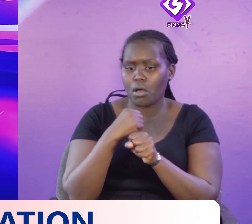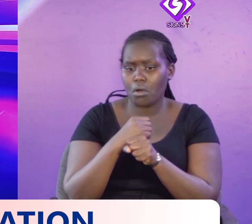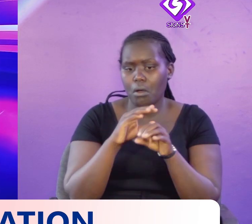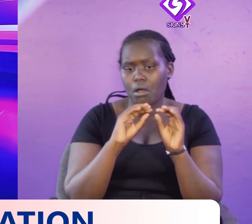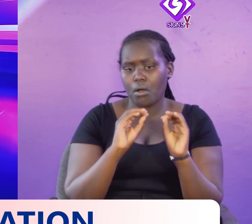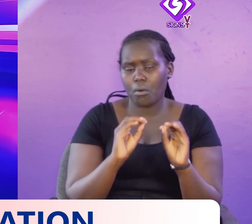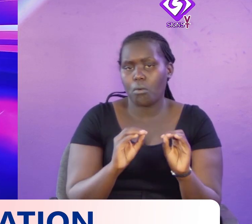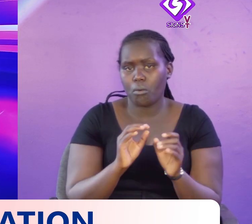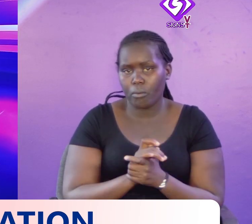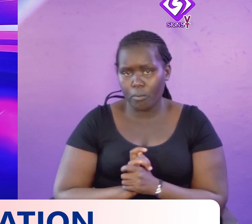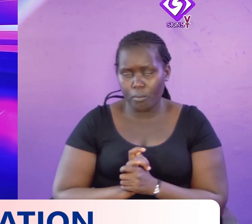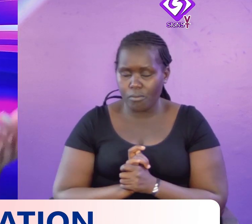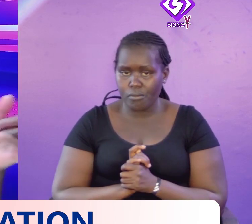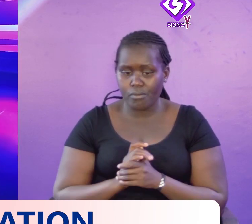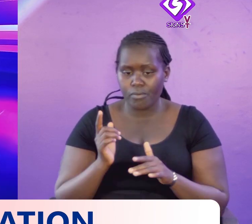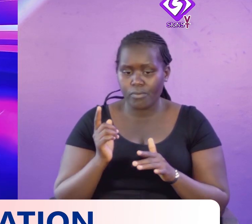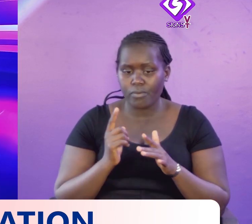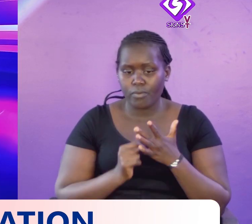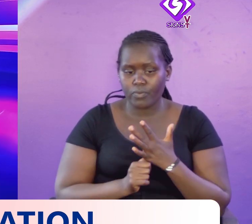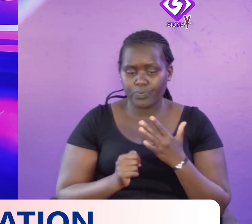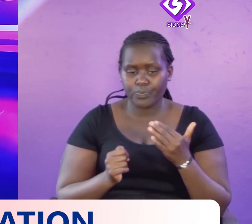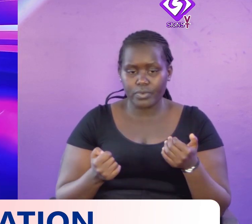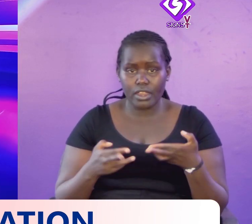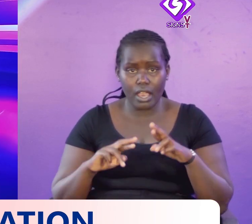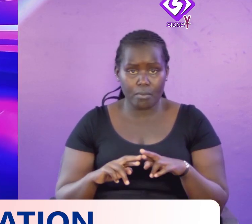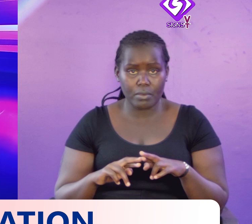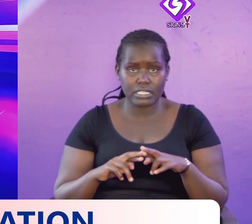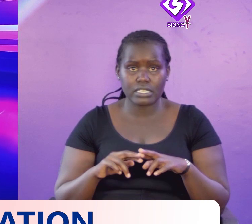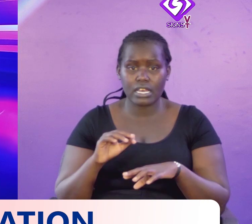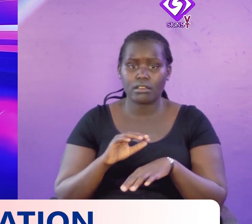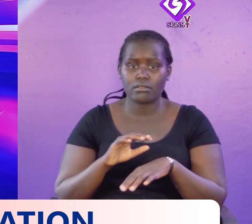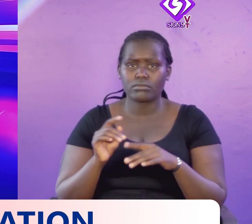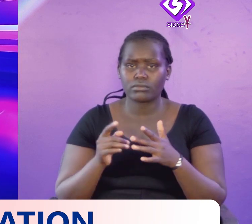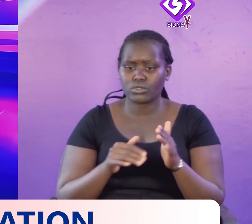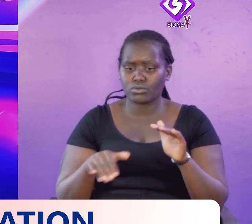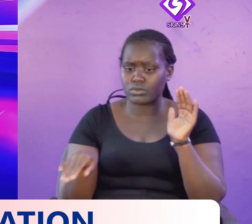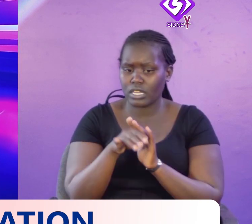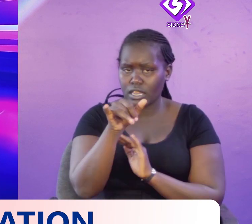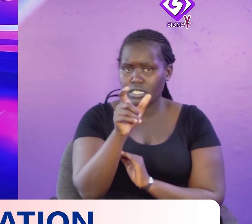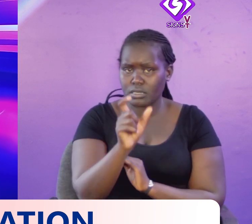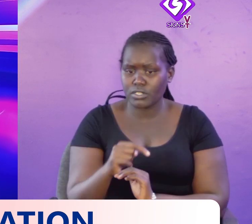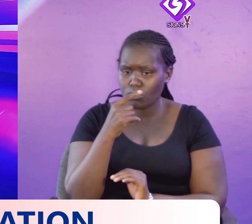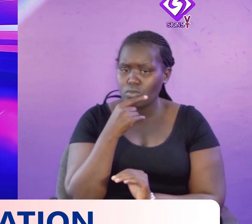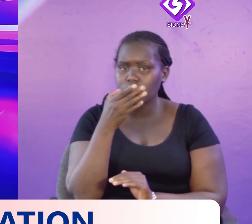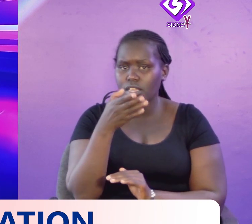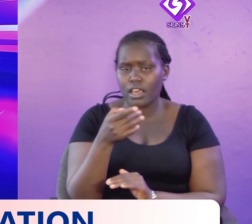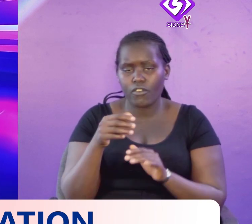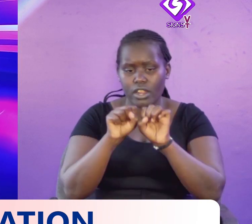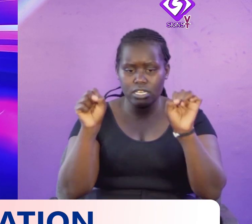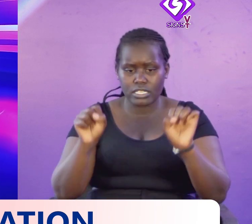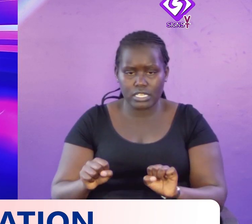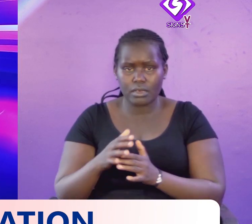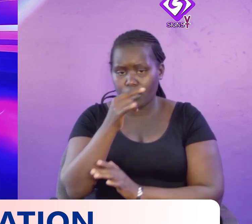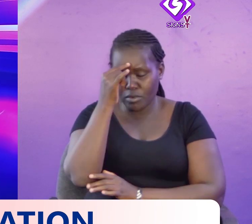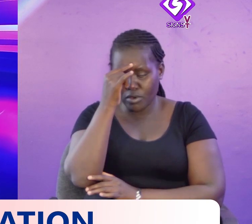It's shift actually. So what happens in such a case? Just get rid of the person that is in charge of the systems, because we want them to